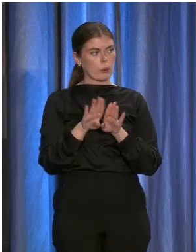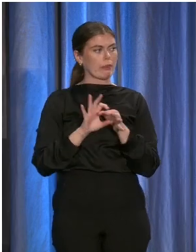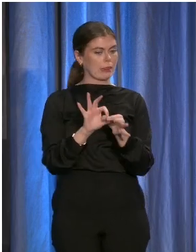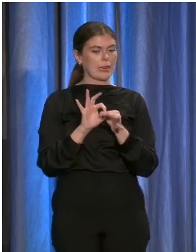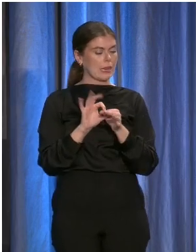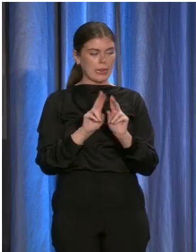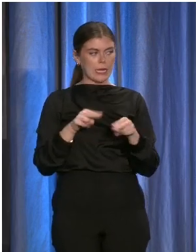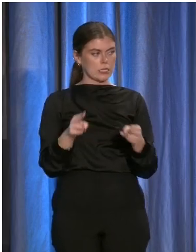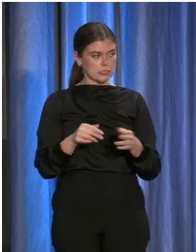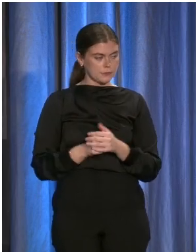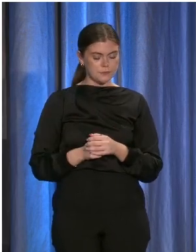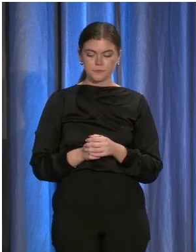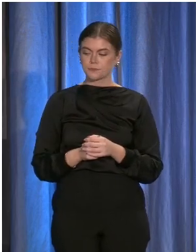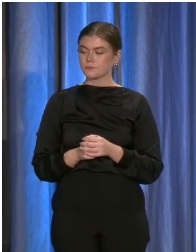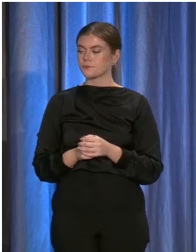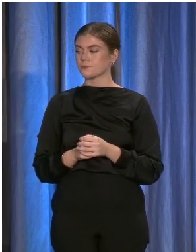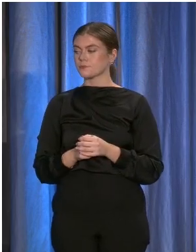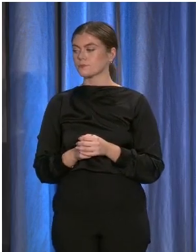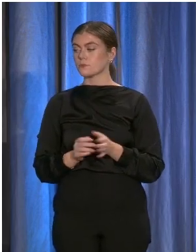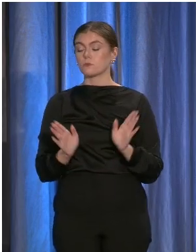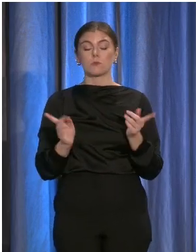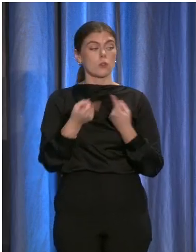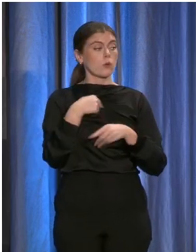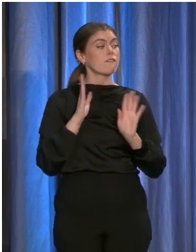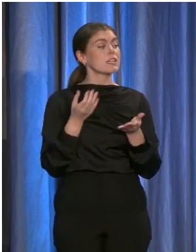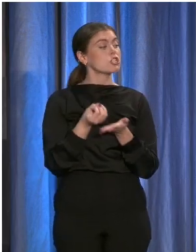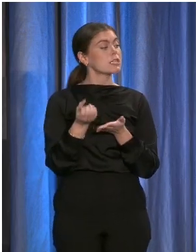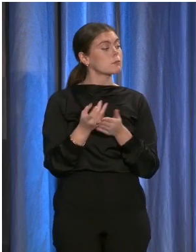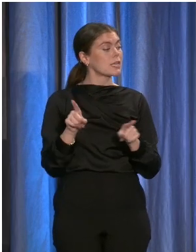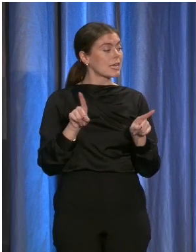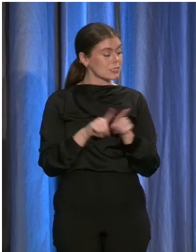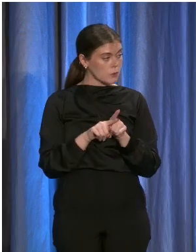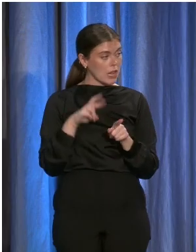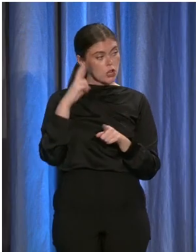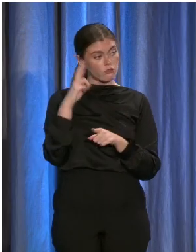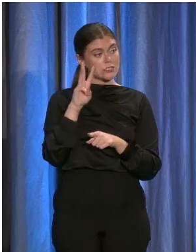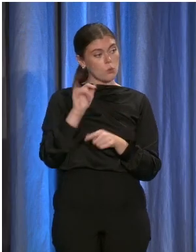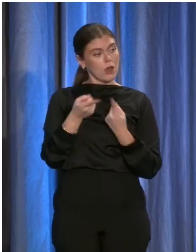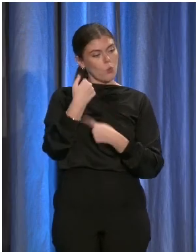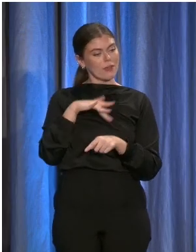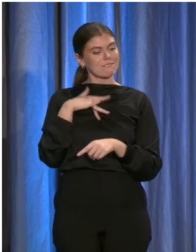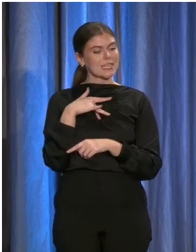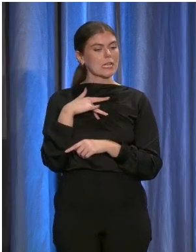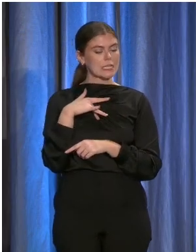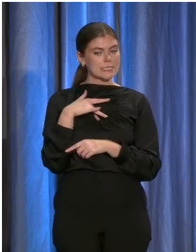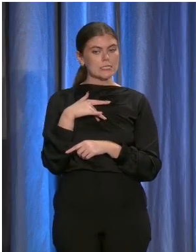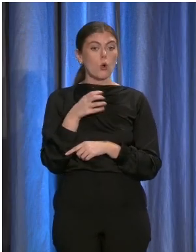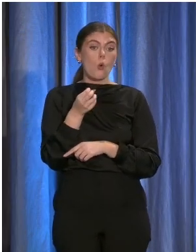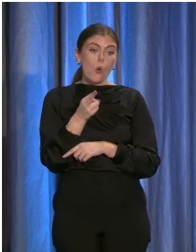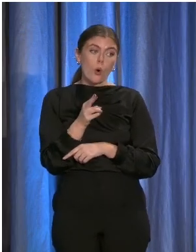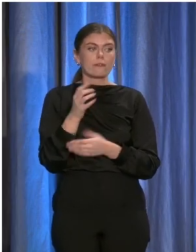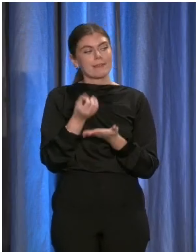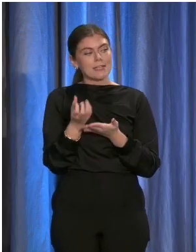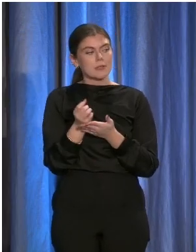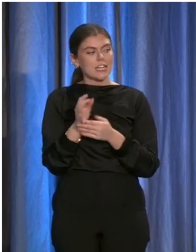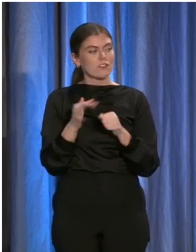with. We've already explained the reasons we think our explanations for this are